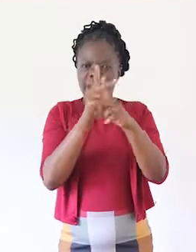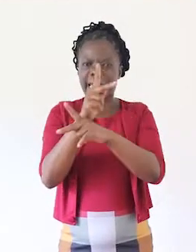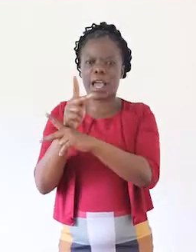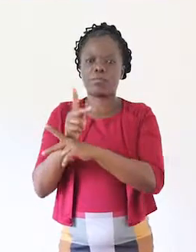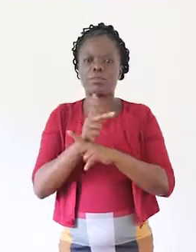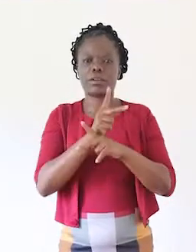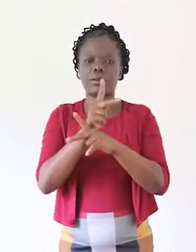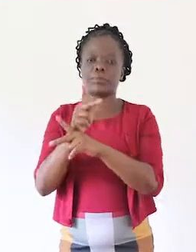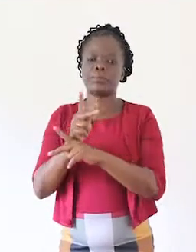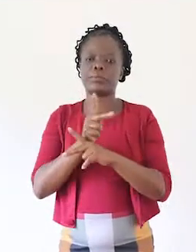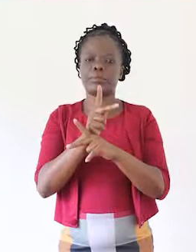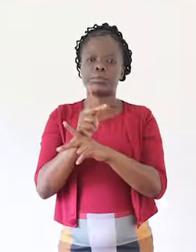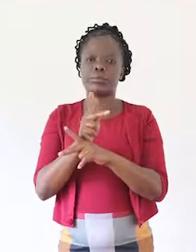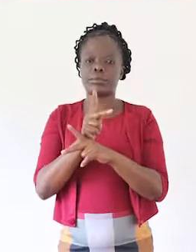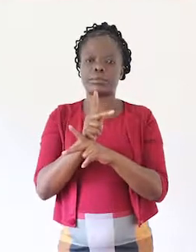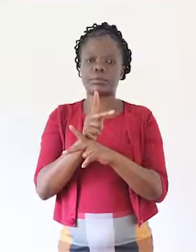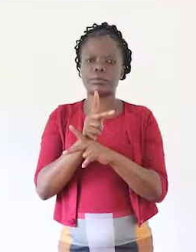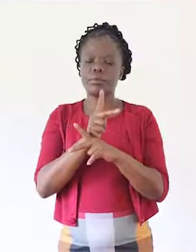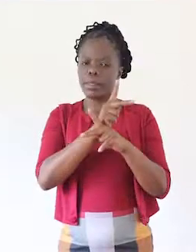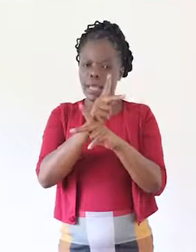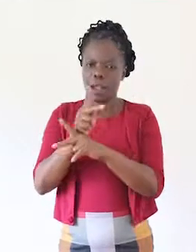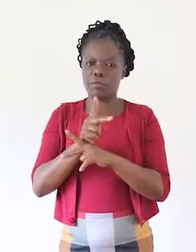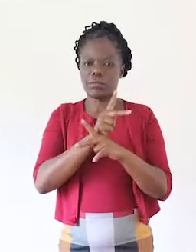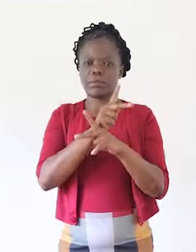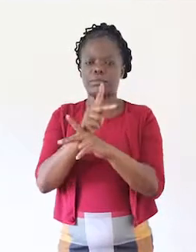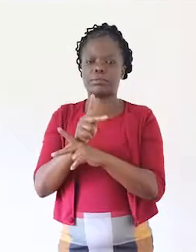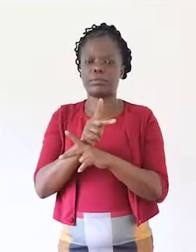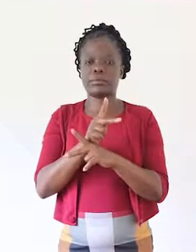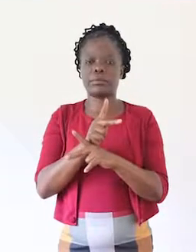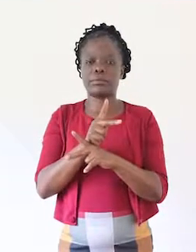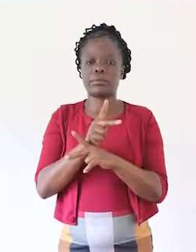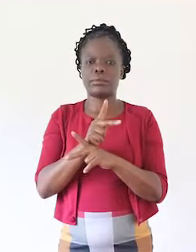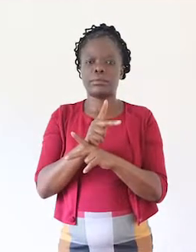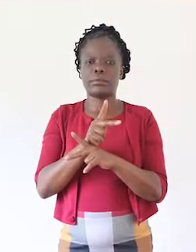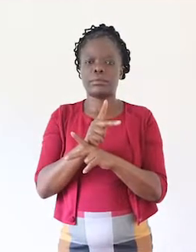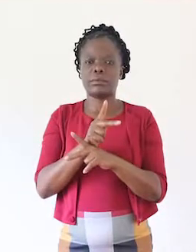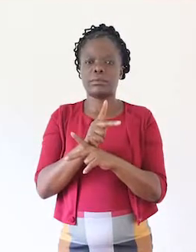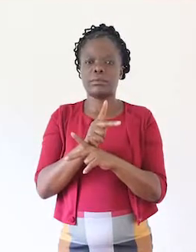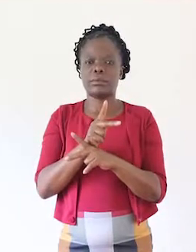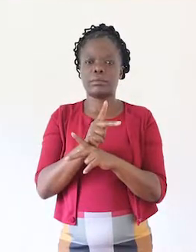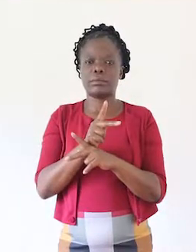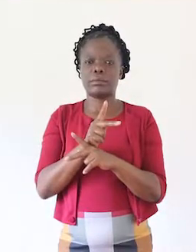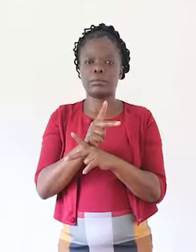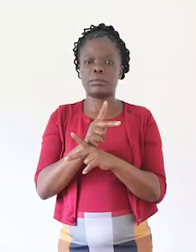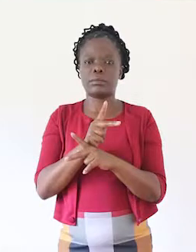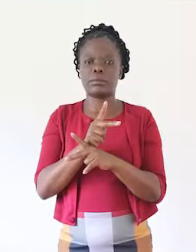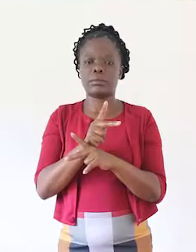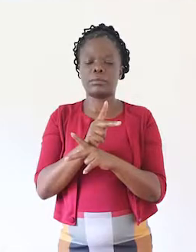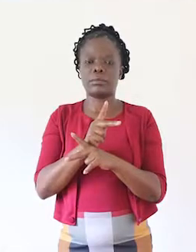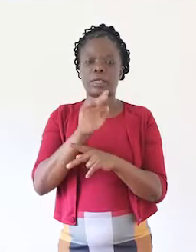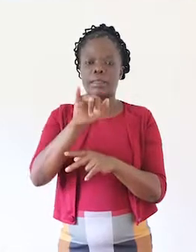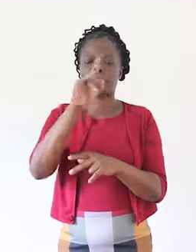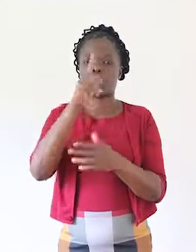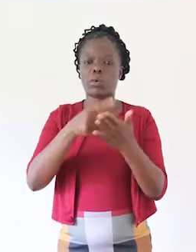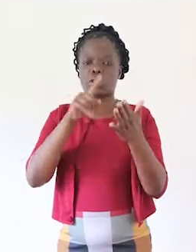carefully. You put it carefully, then you throw. After throwing, then you remove. See? So that's what